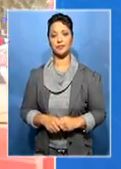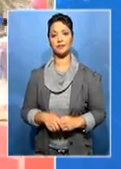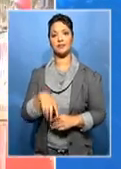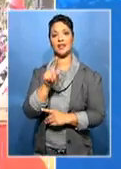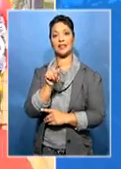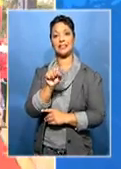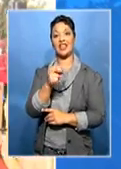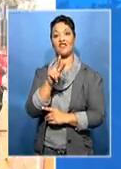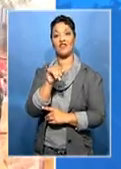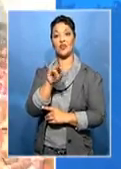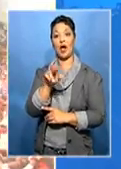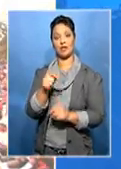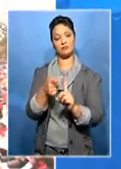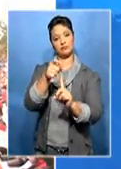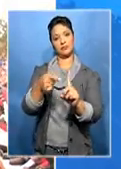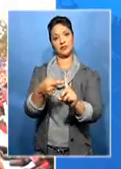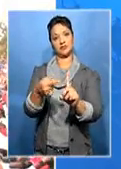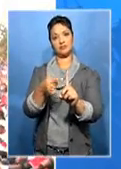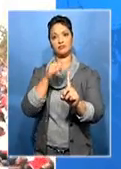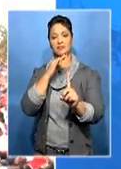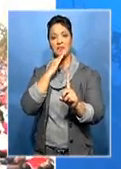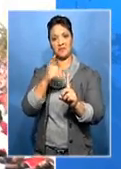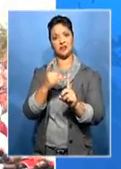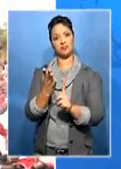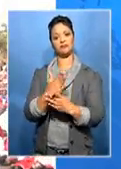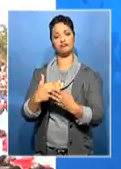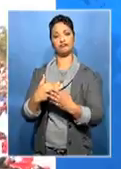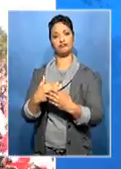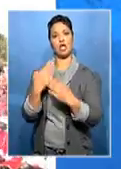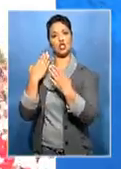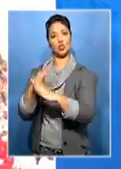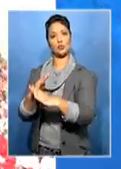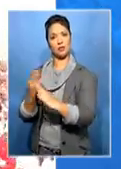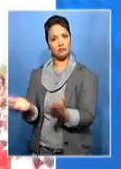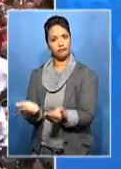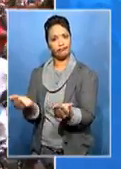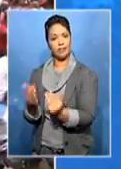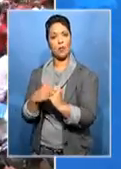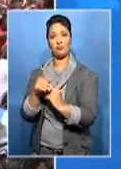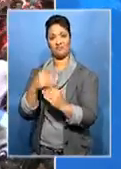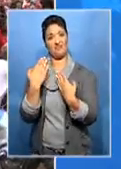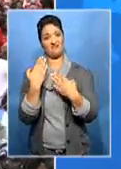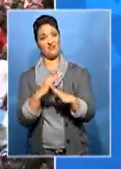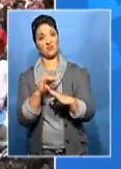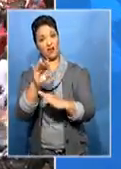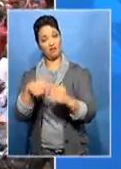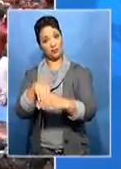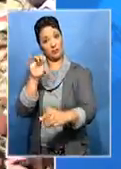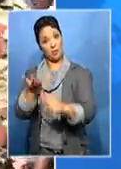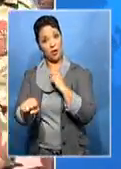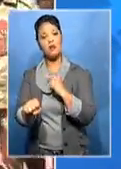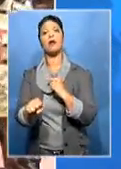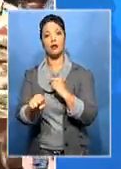Morgan Tsvangirai taking aim at a pro-ZANU-PF security sector, which refuses to accept him as president should he win